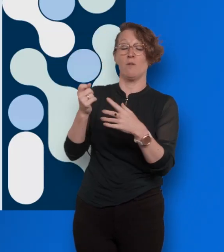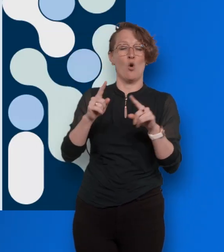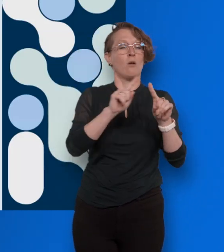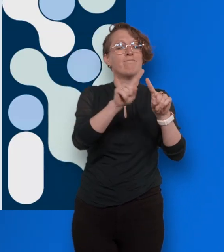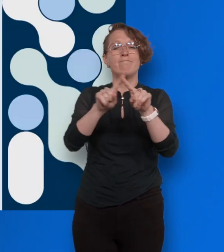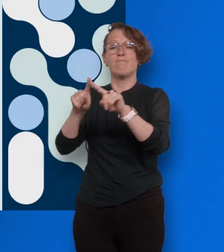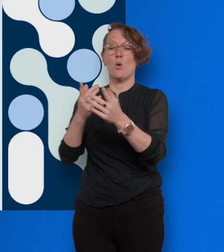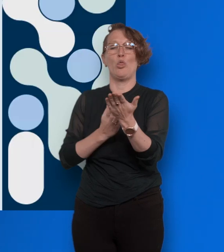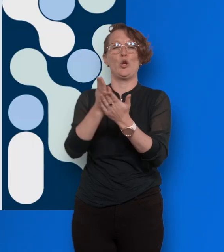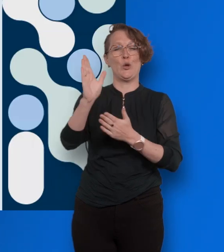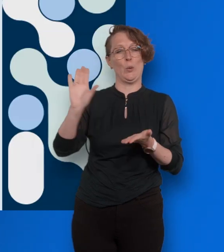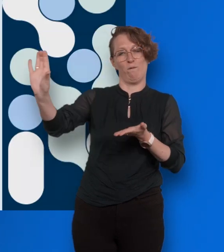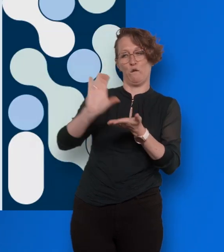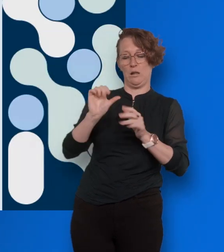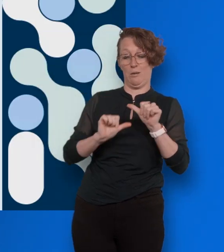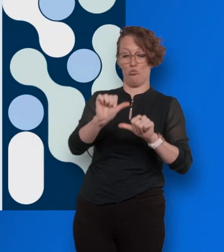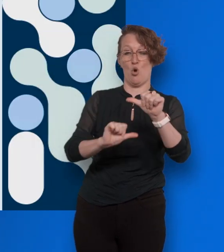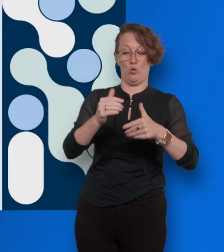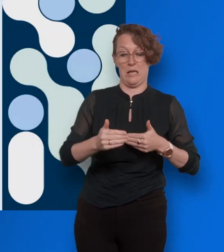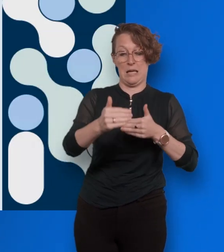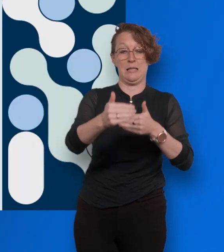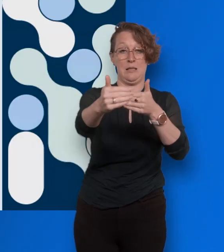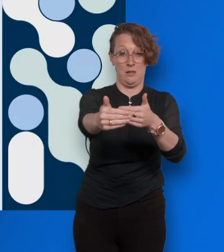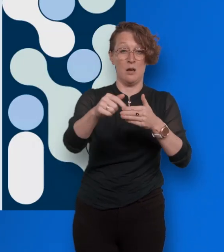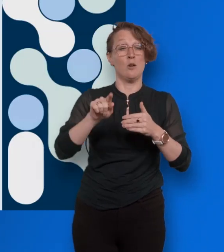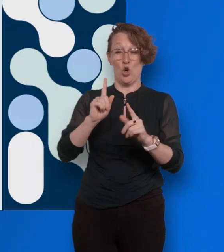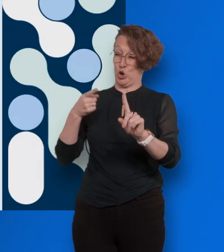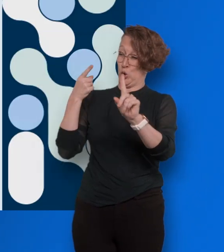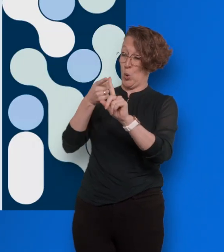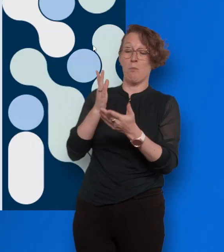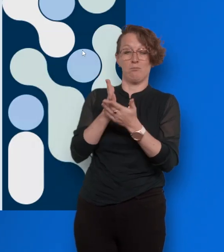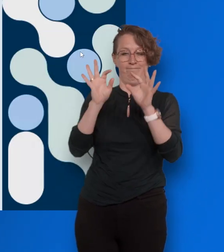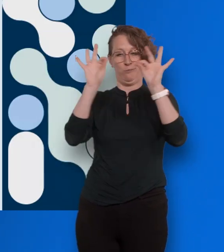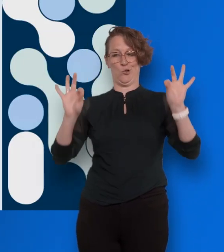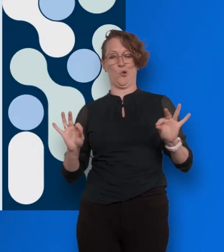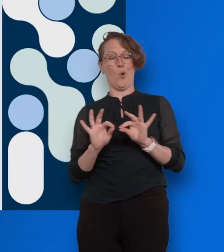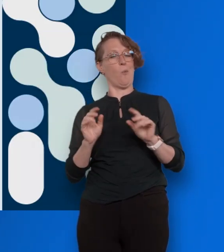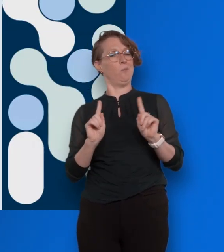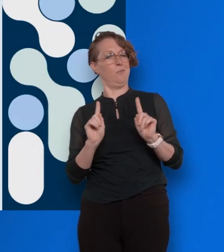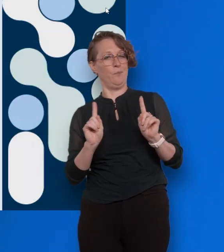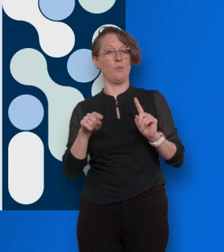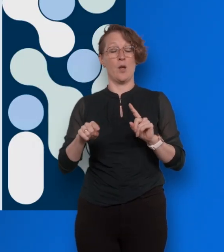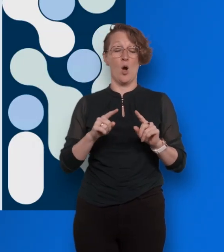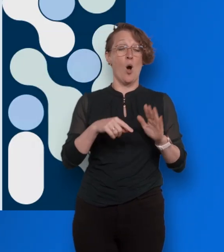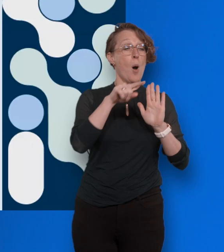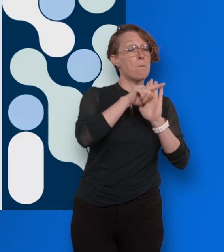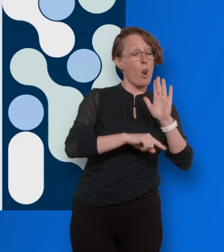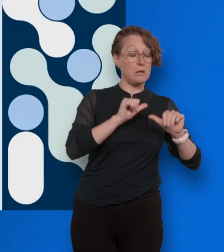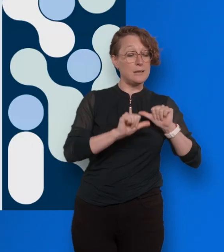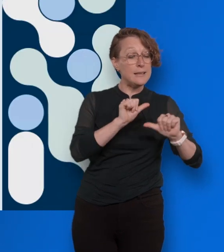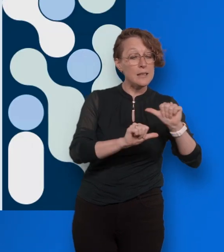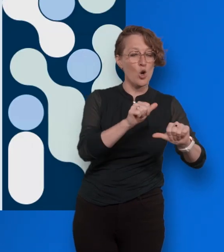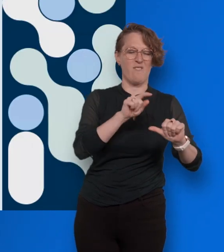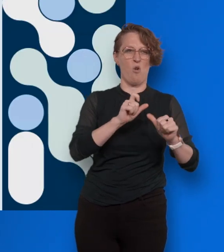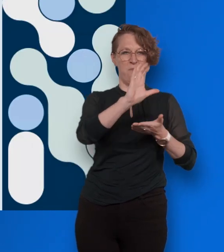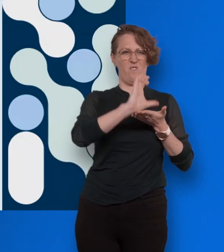stages of the funding process. And the scope of the review included both policy documents from funders, where we